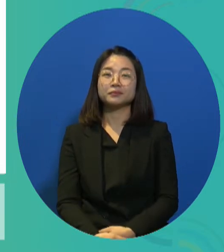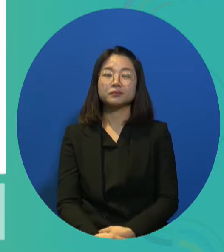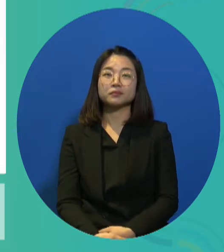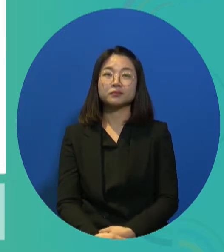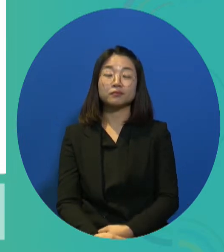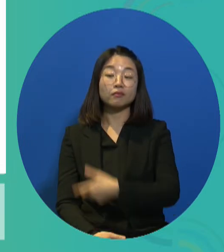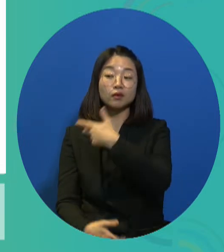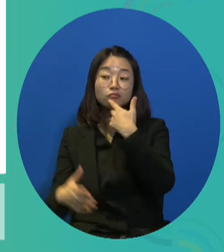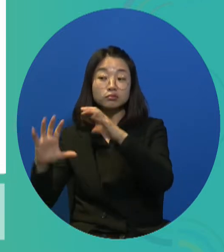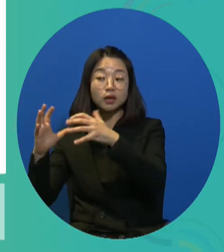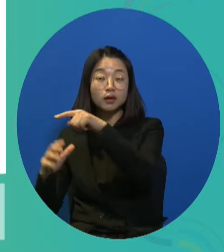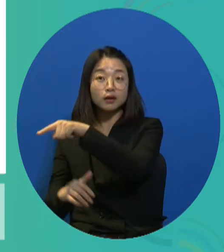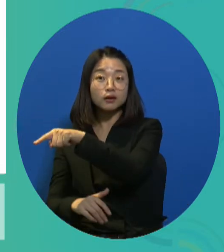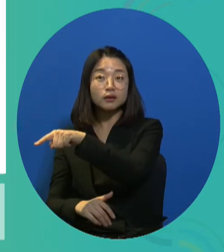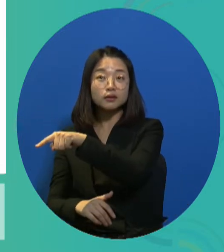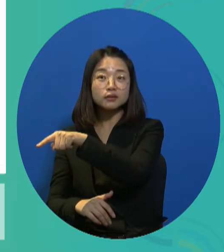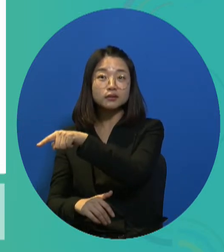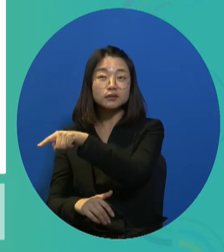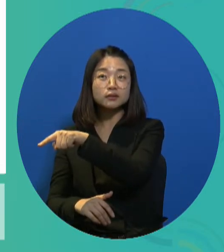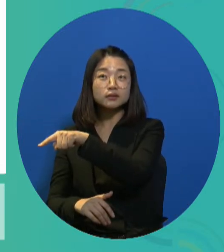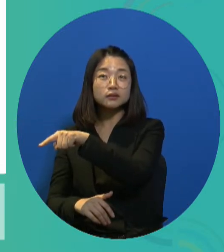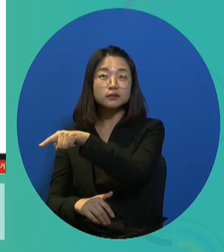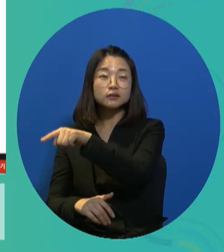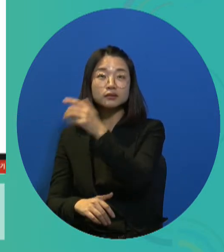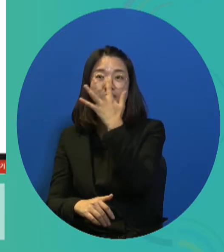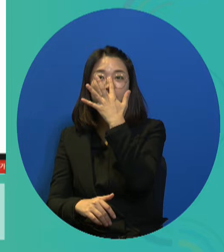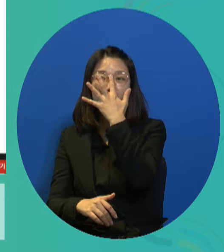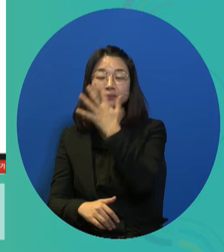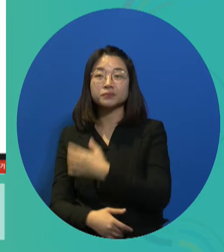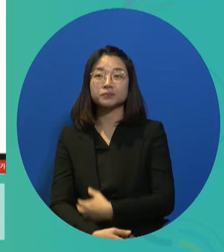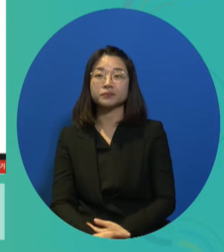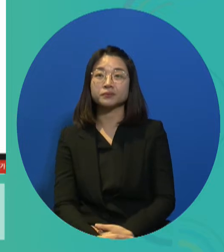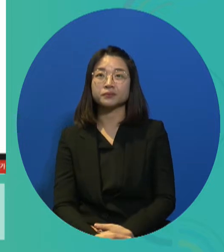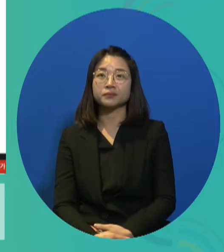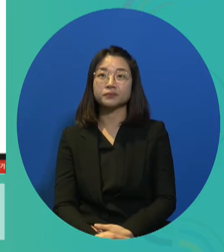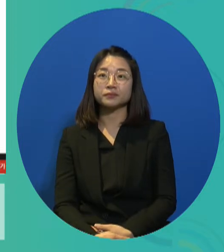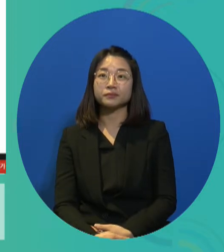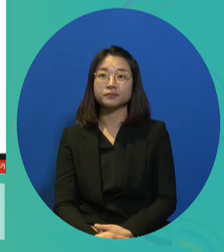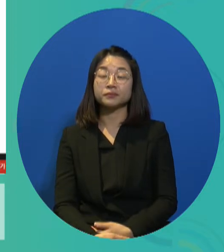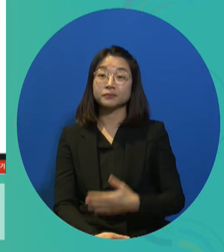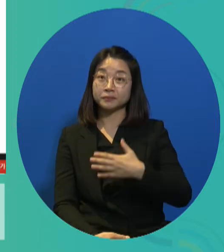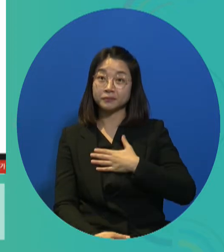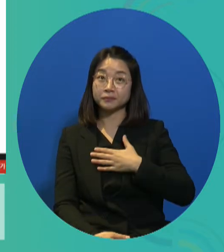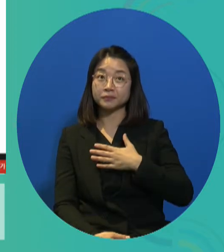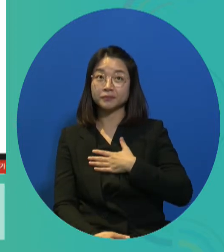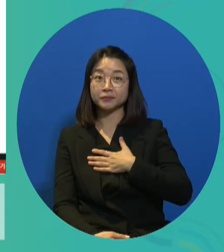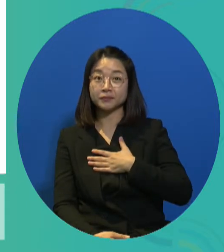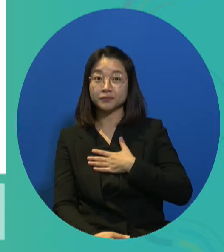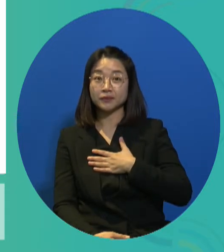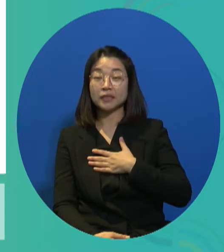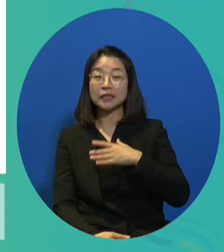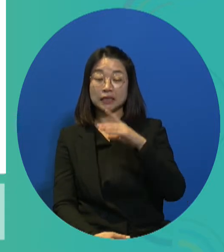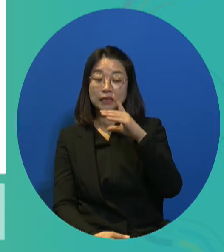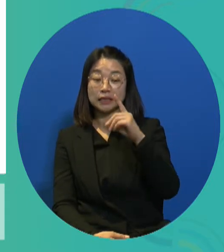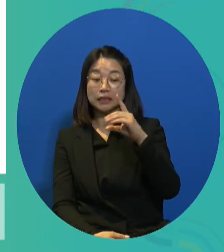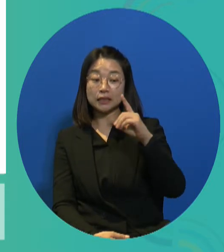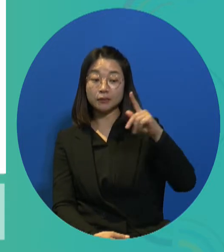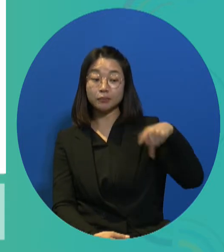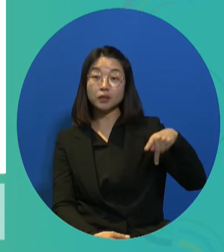clear distinction between what we call deaf and disabled people's organisations, or